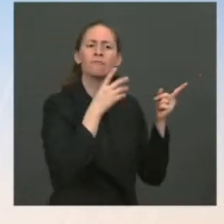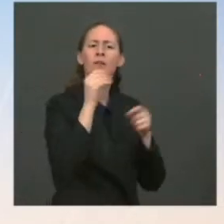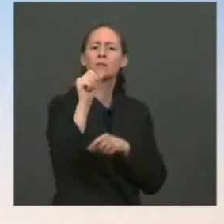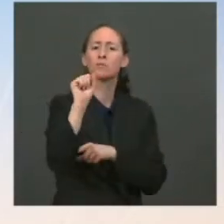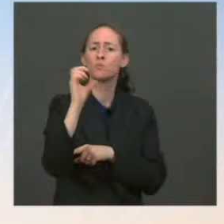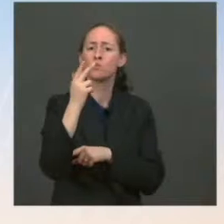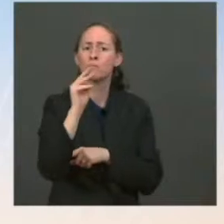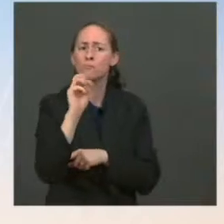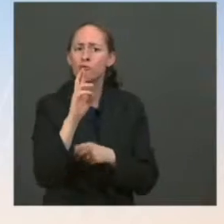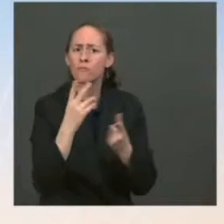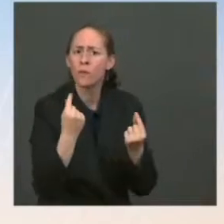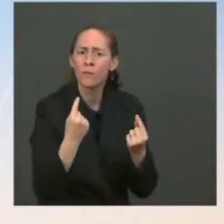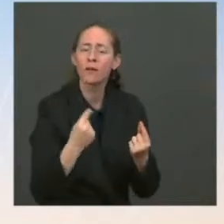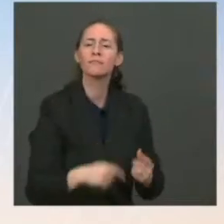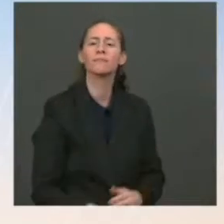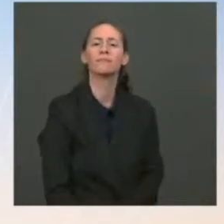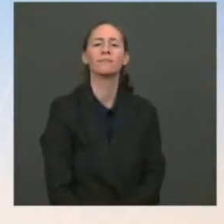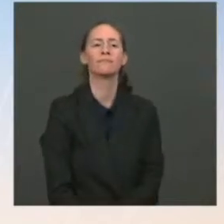this.